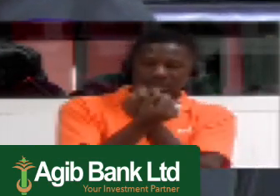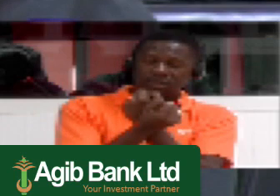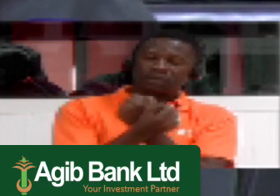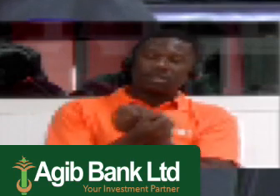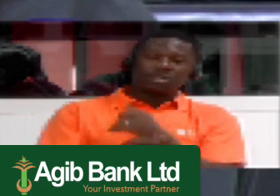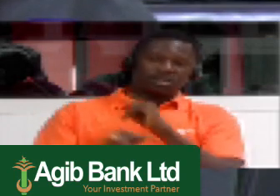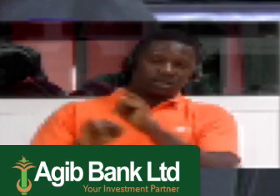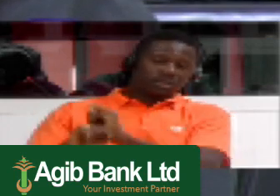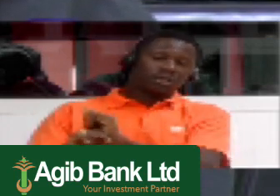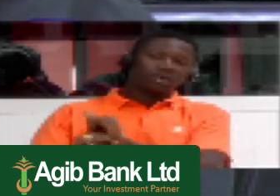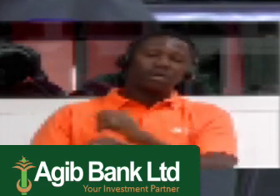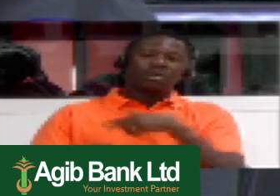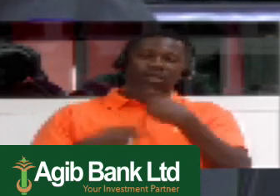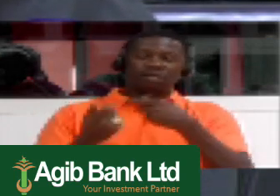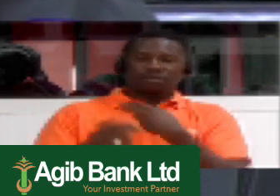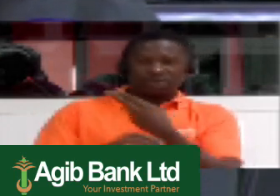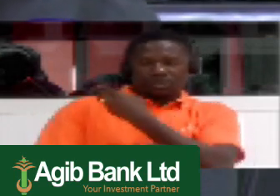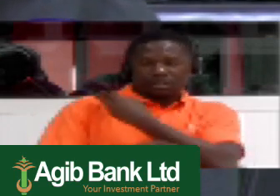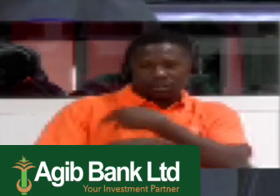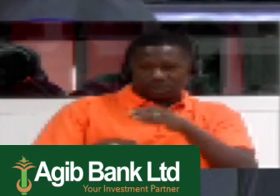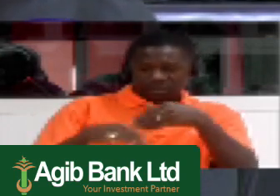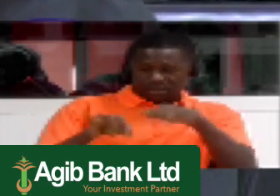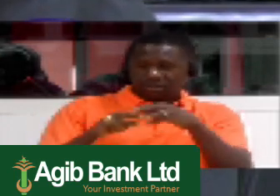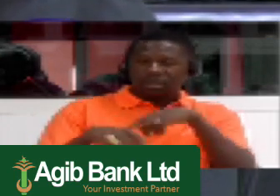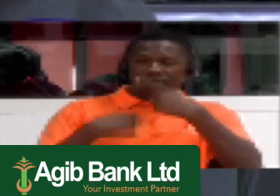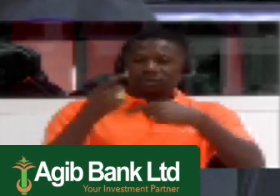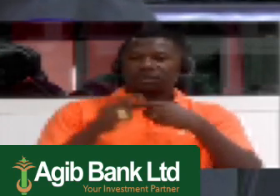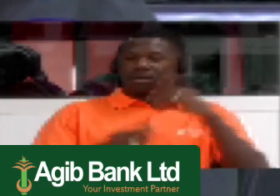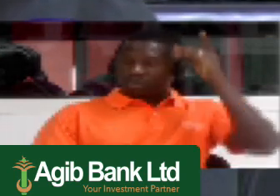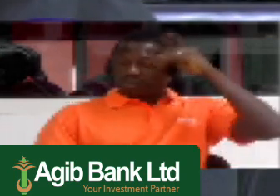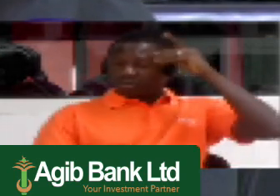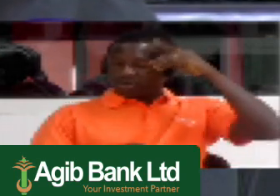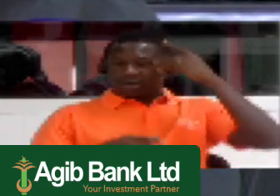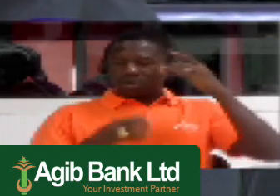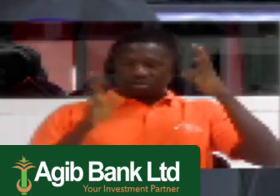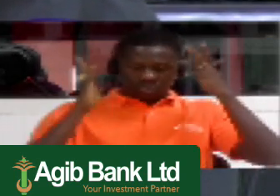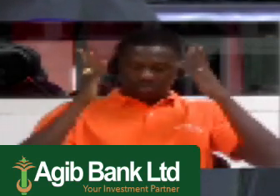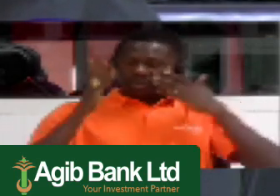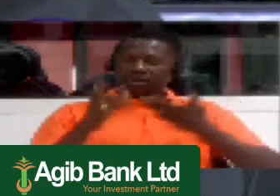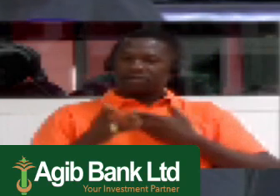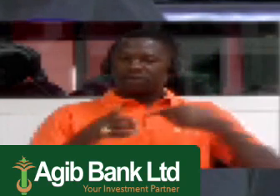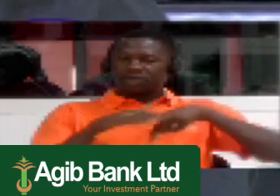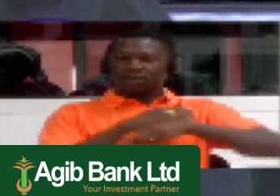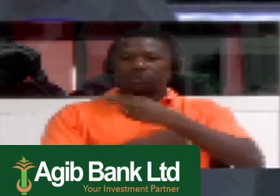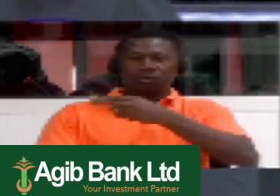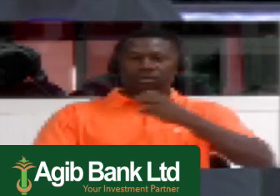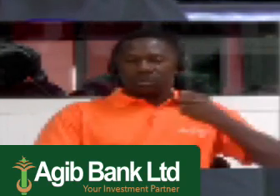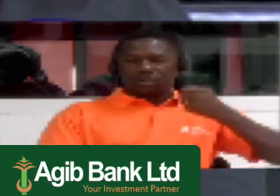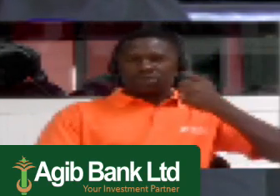detention and eventual release after the political impasse in 2016,